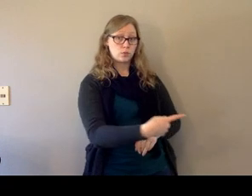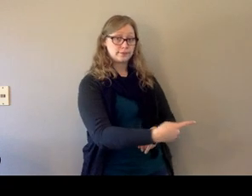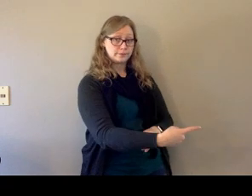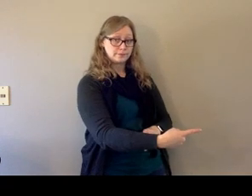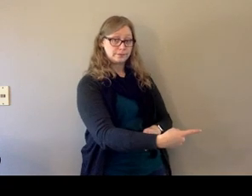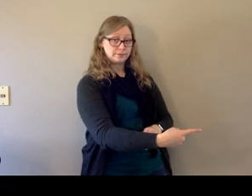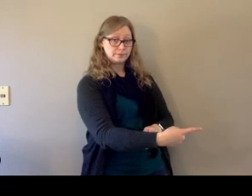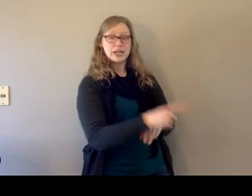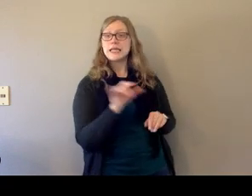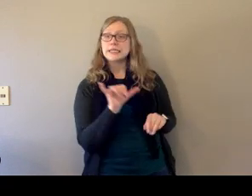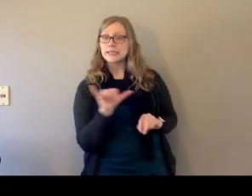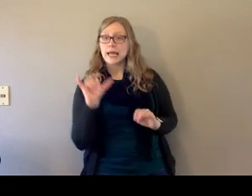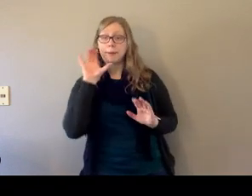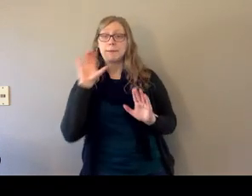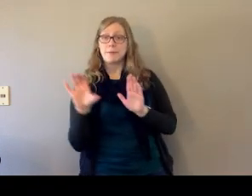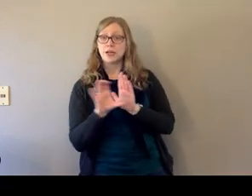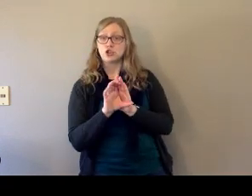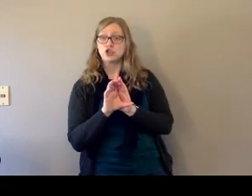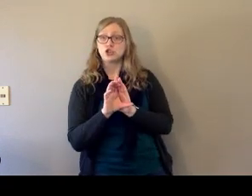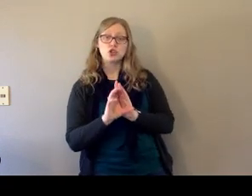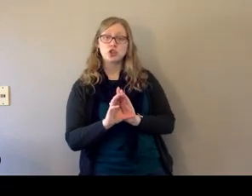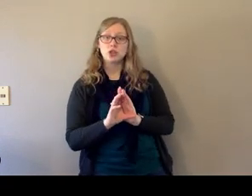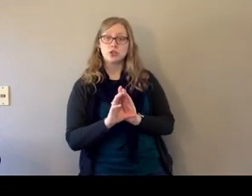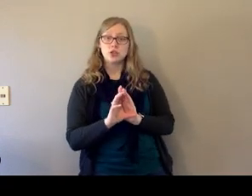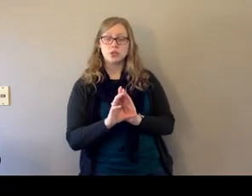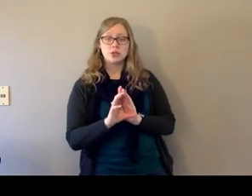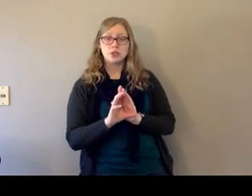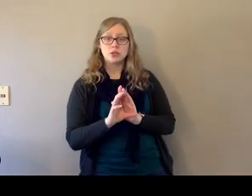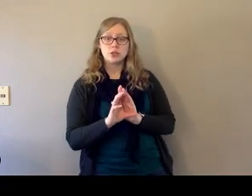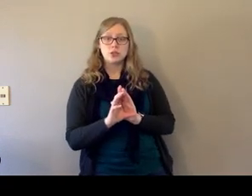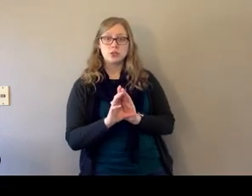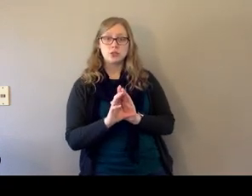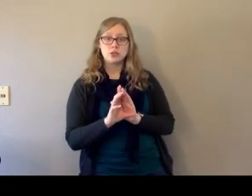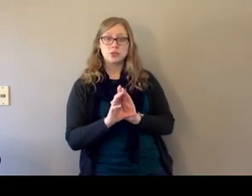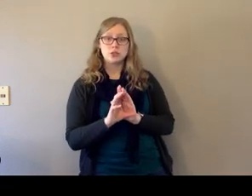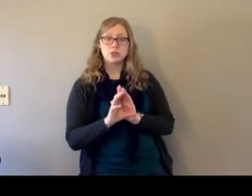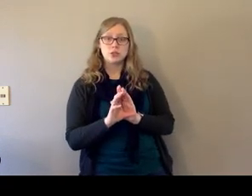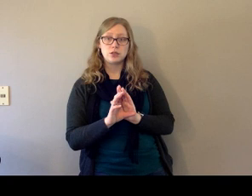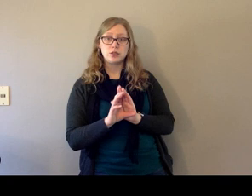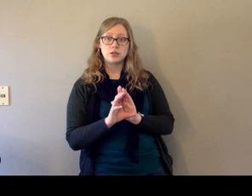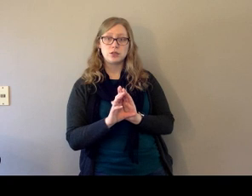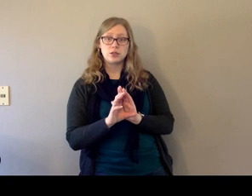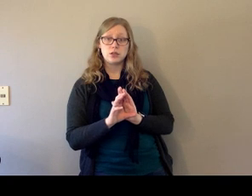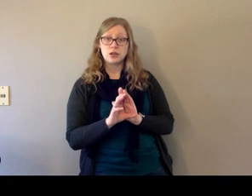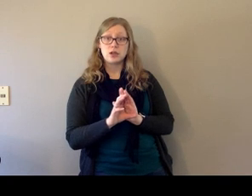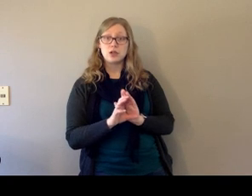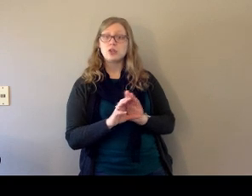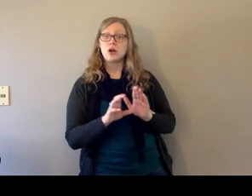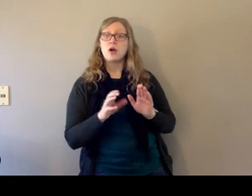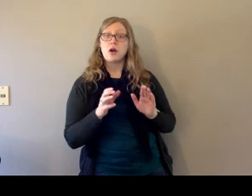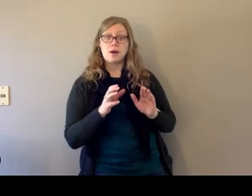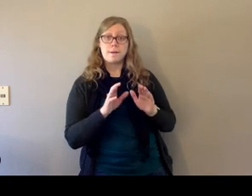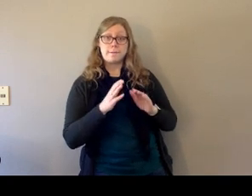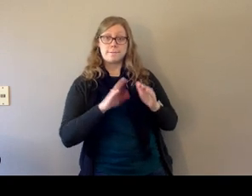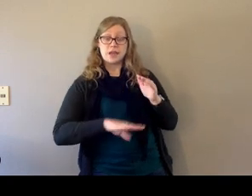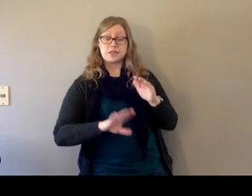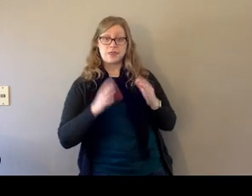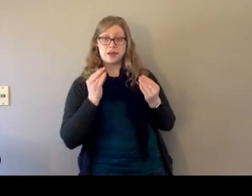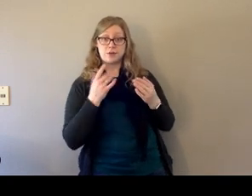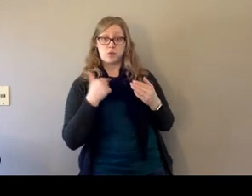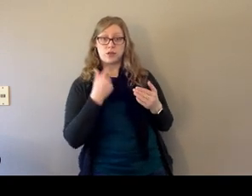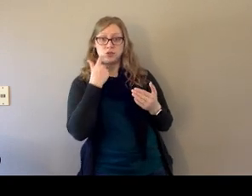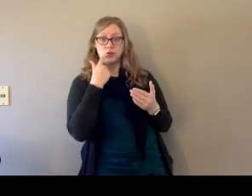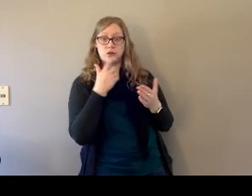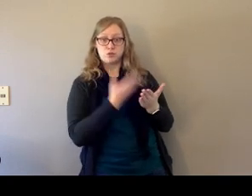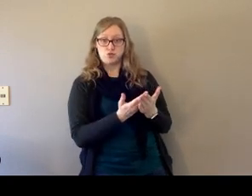Okay, so based on the information that we just proved, I know that